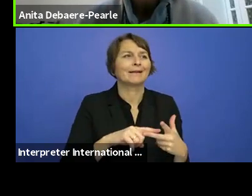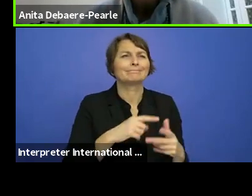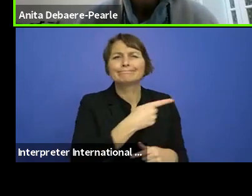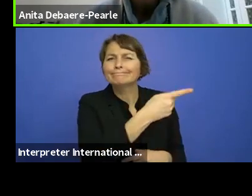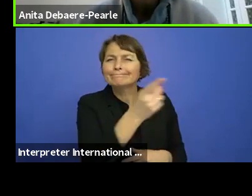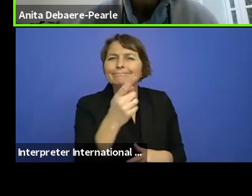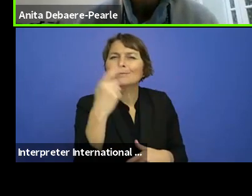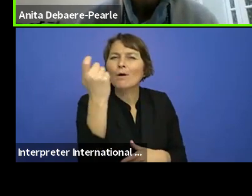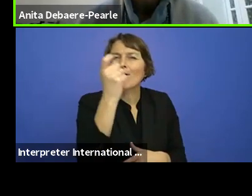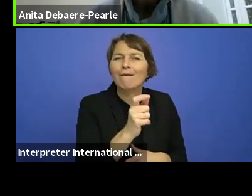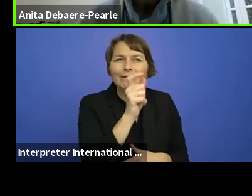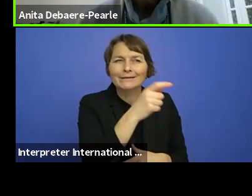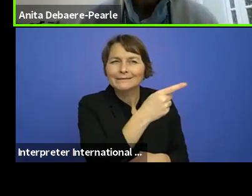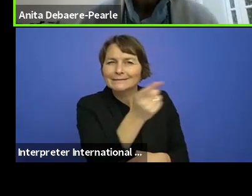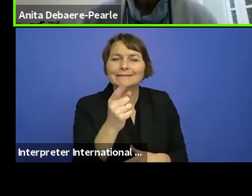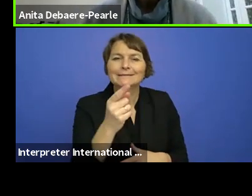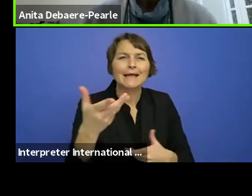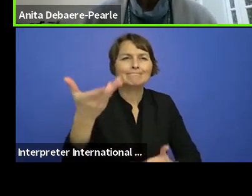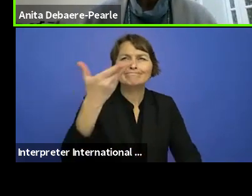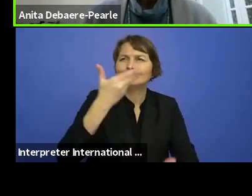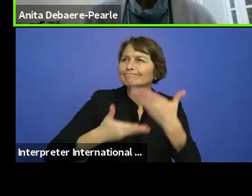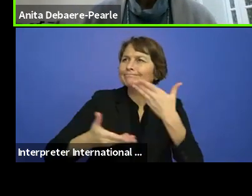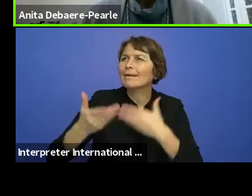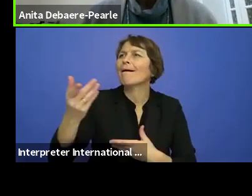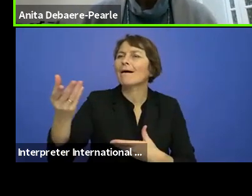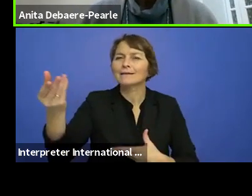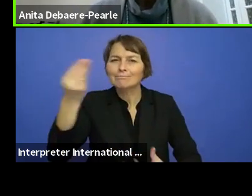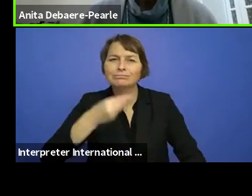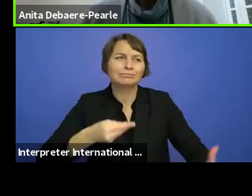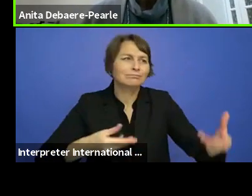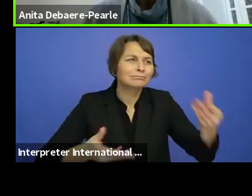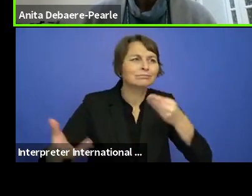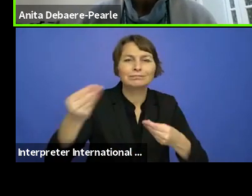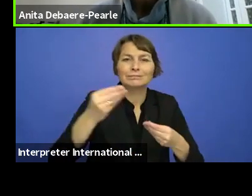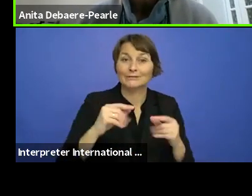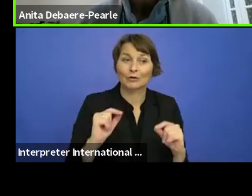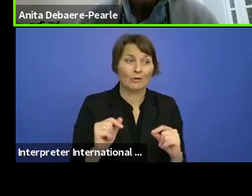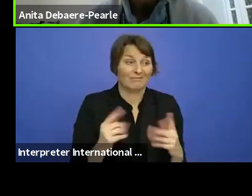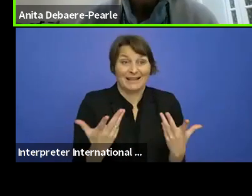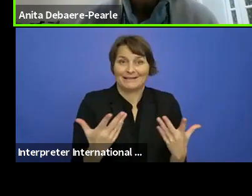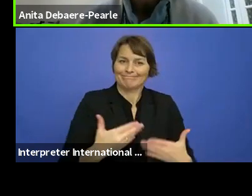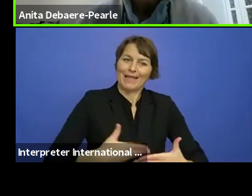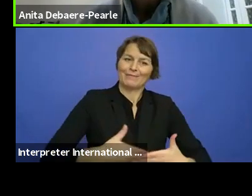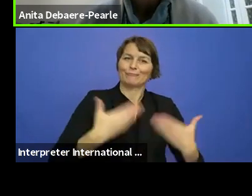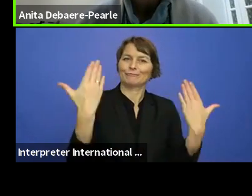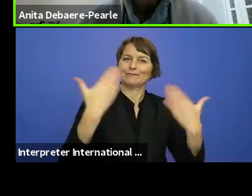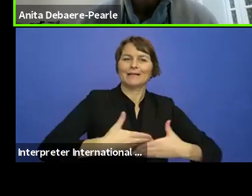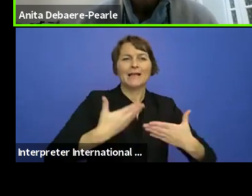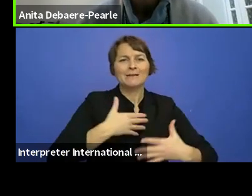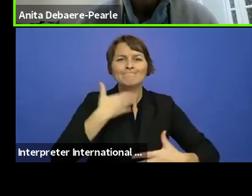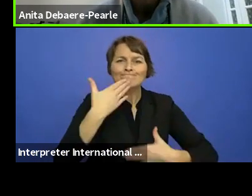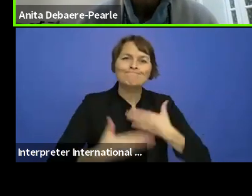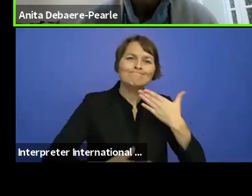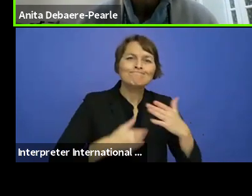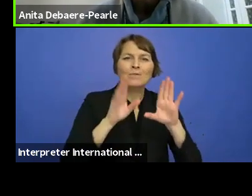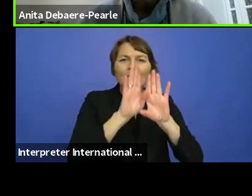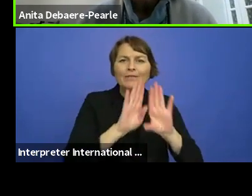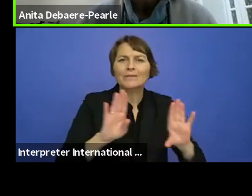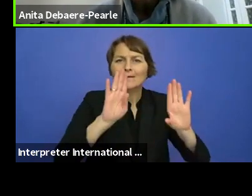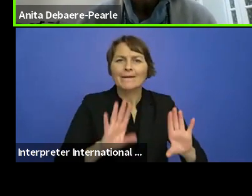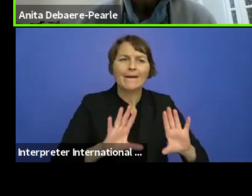from people who were very much involved in the day-to-day running of theaters and the culture